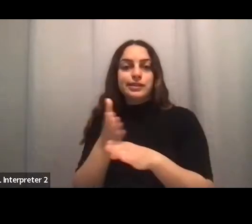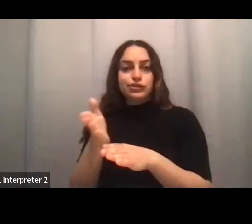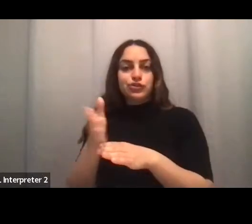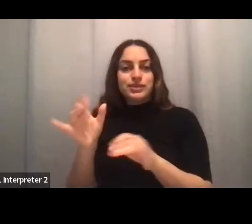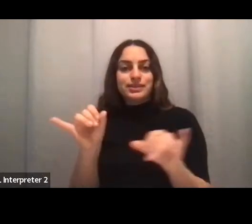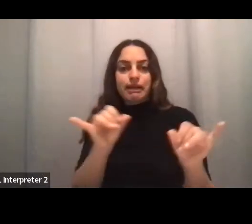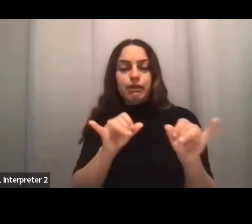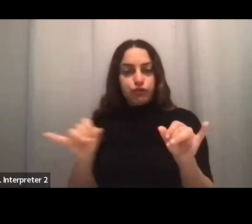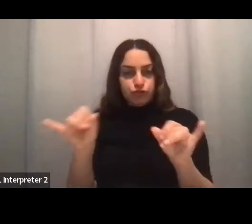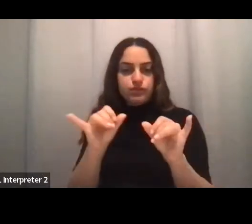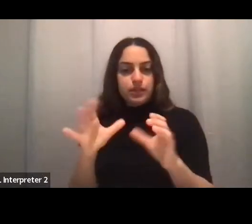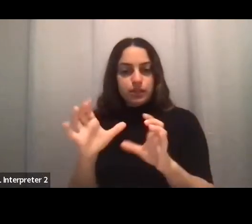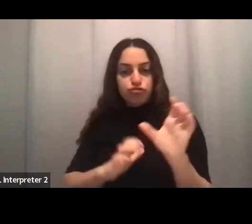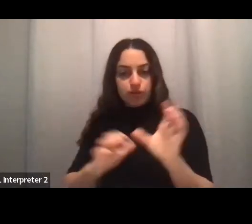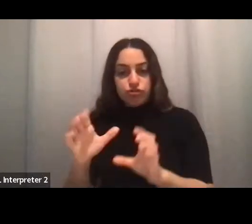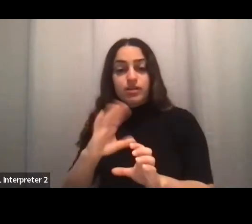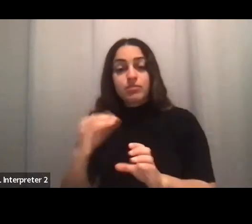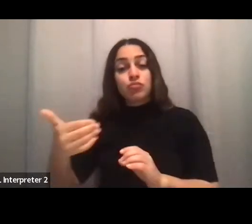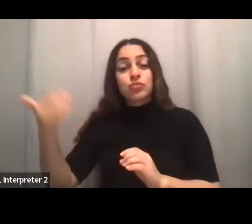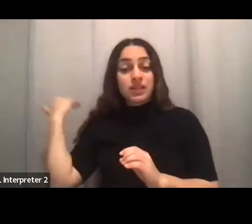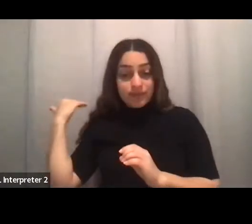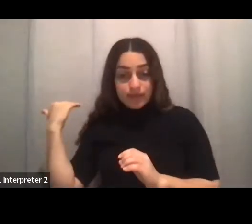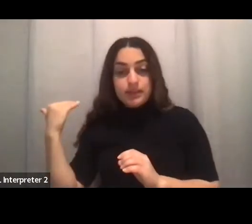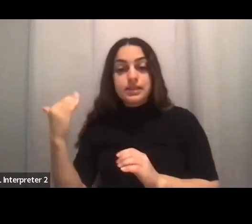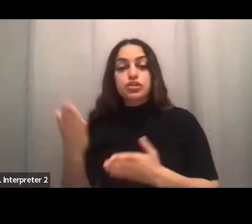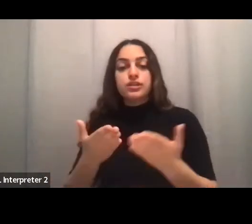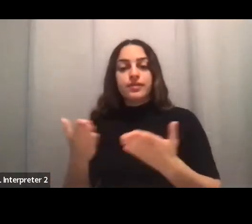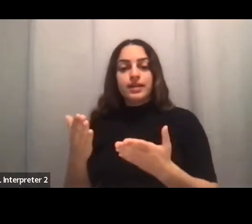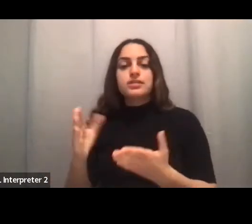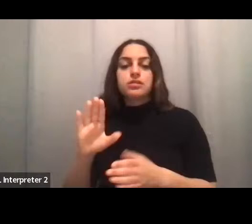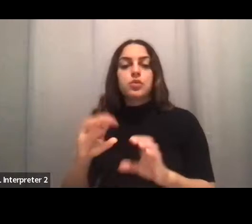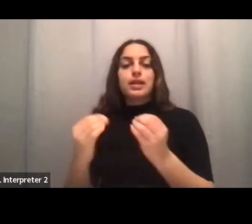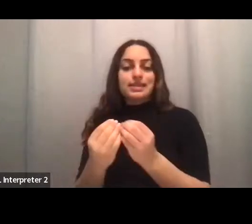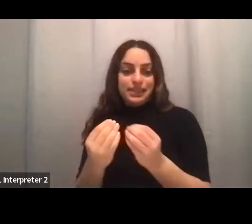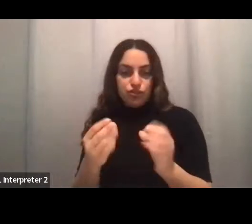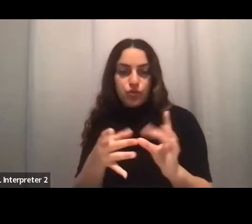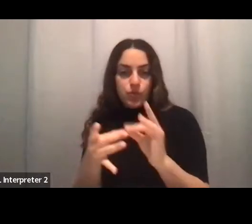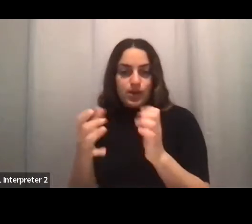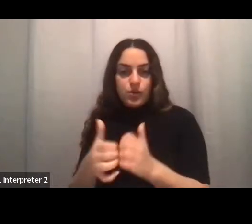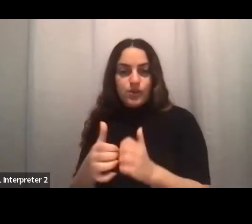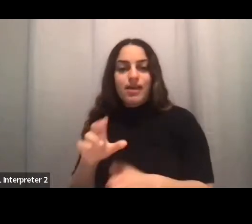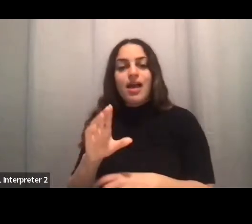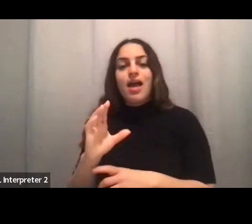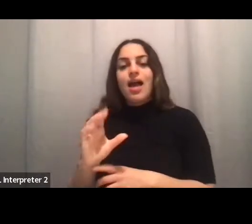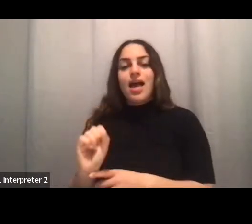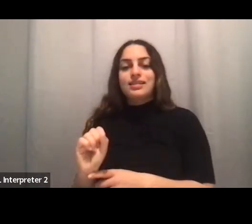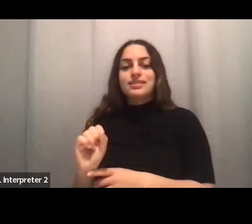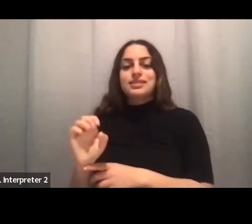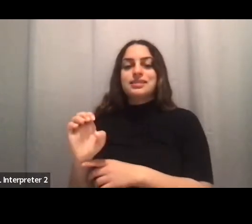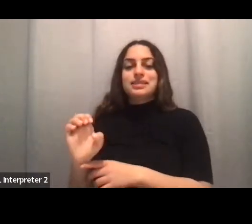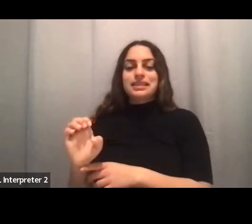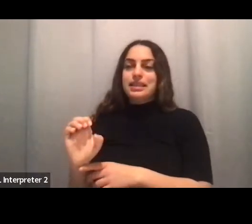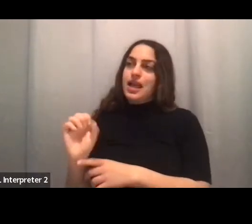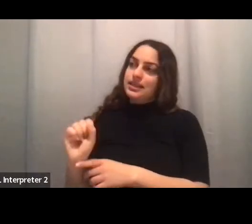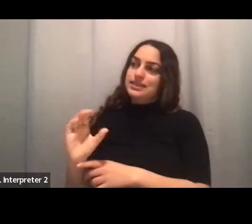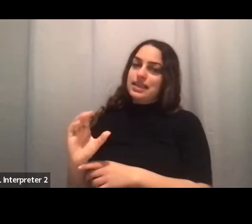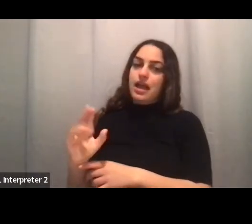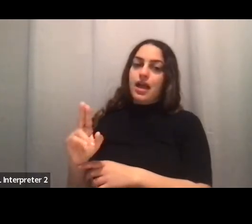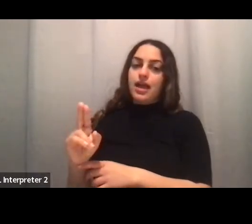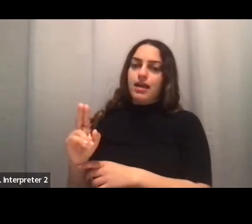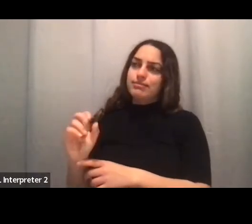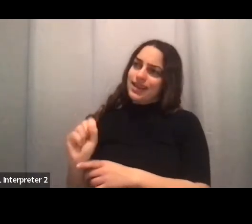serving as an organizing coordinator with the seiu and a national trainer for the non-profit jobs with justice